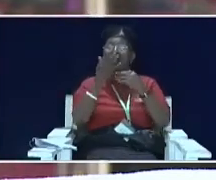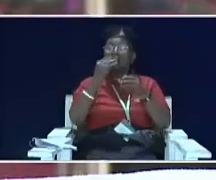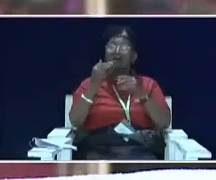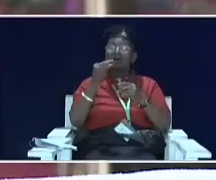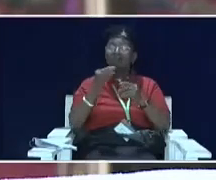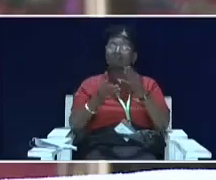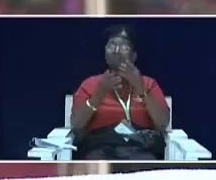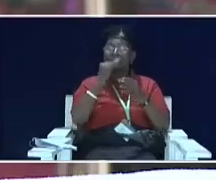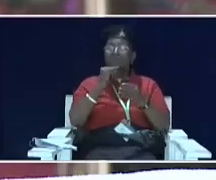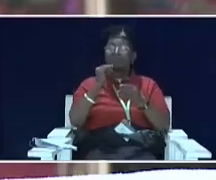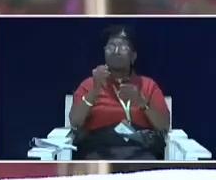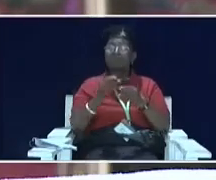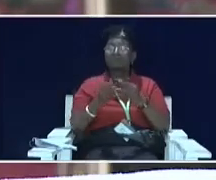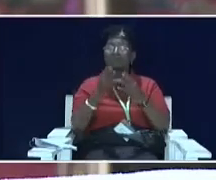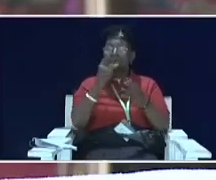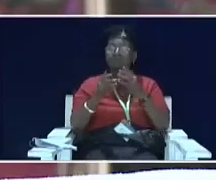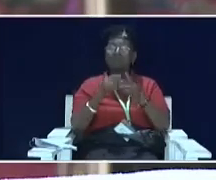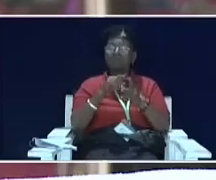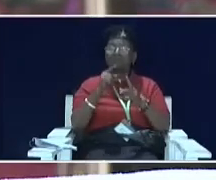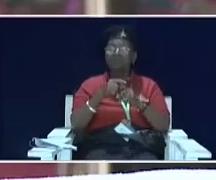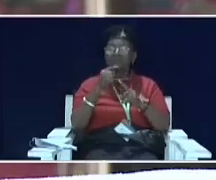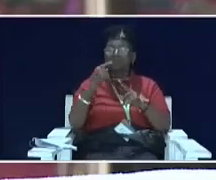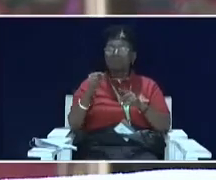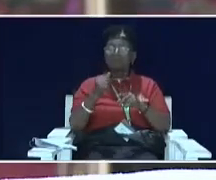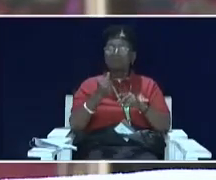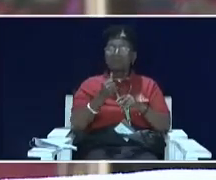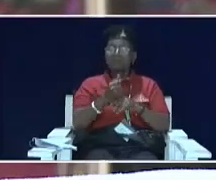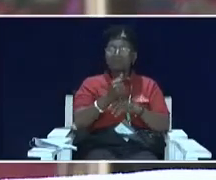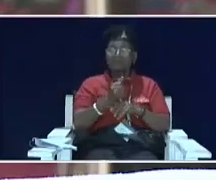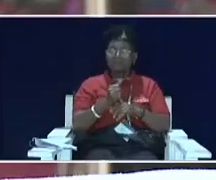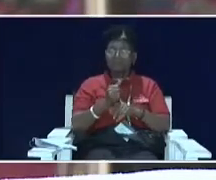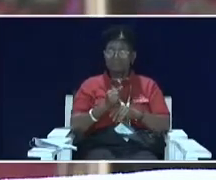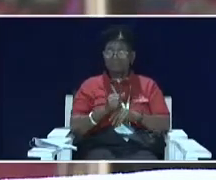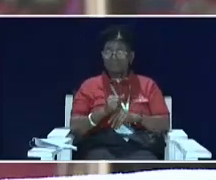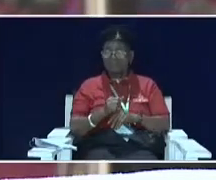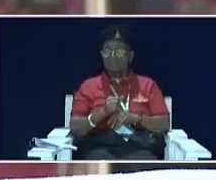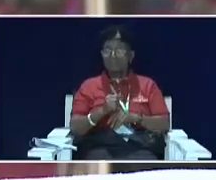When his anointing passes through you,